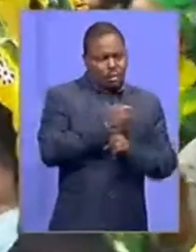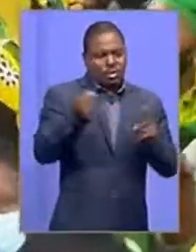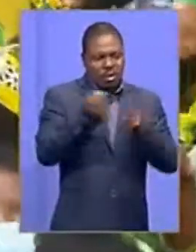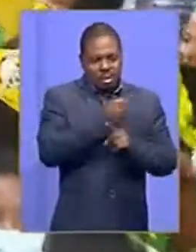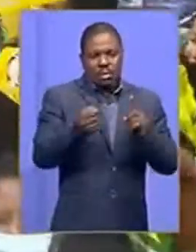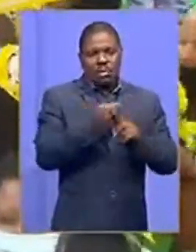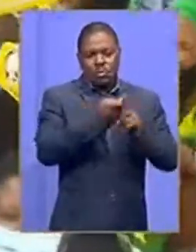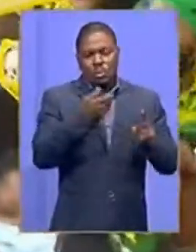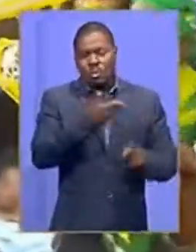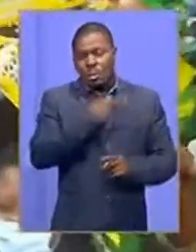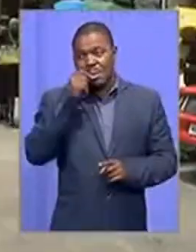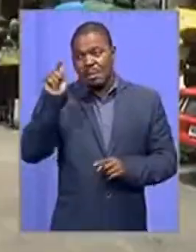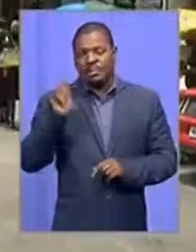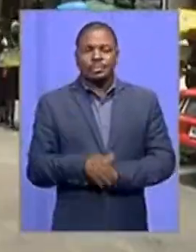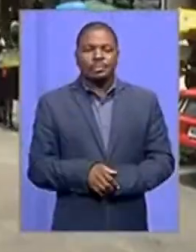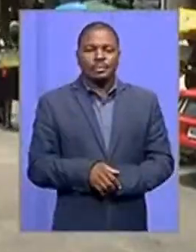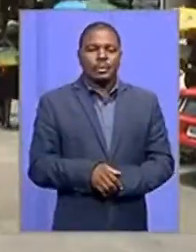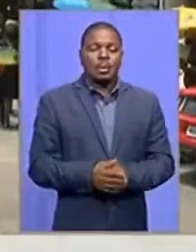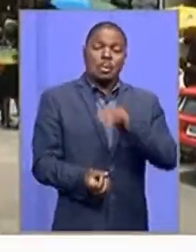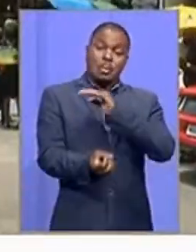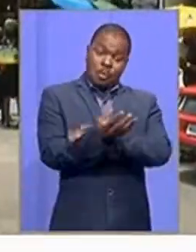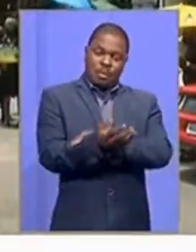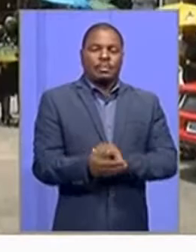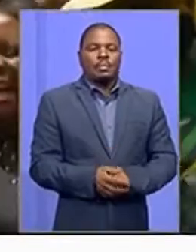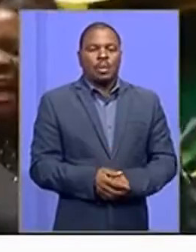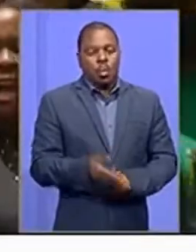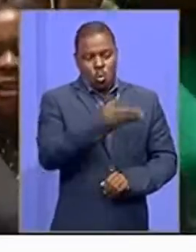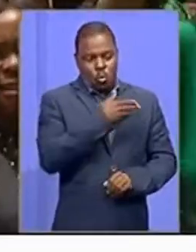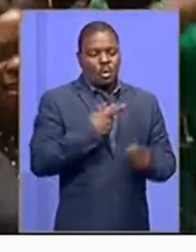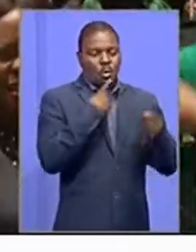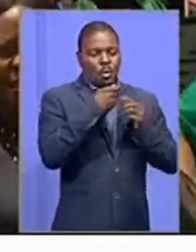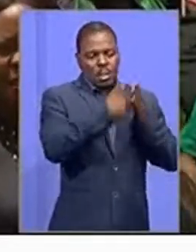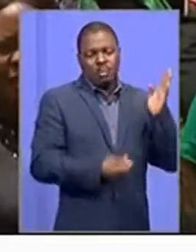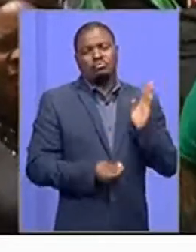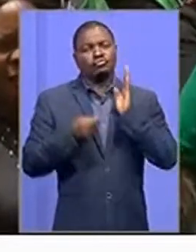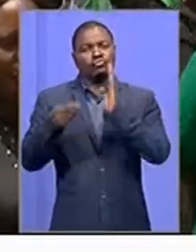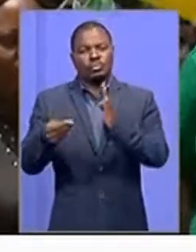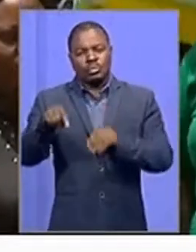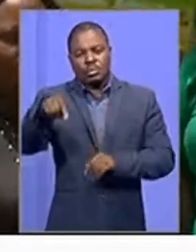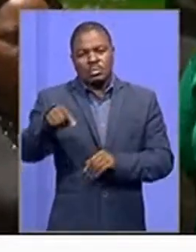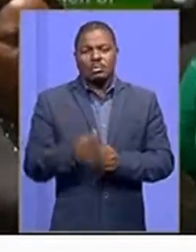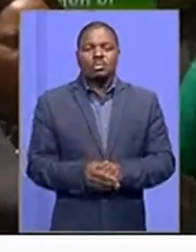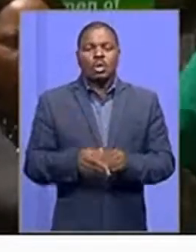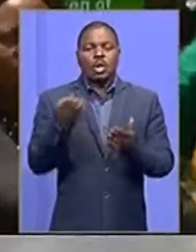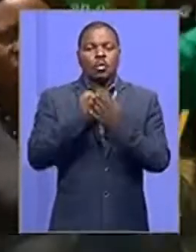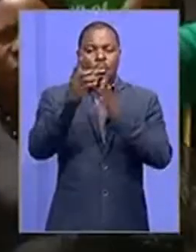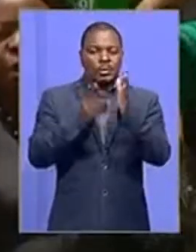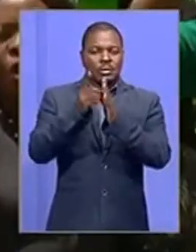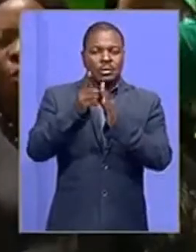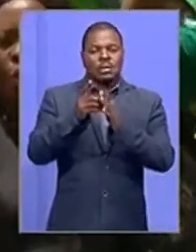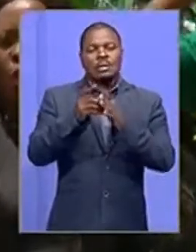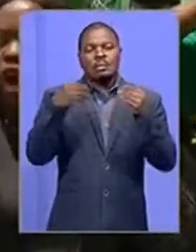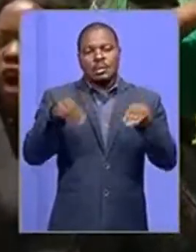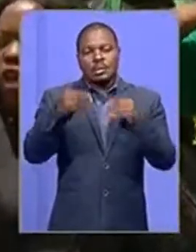tlhekefetso ya bong. Mpumalanga teng basadi ba fane ka lengolo la bona la ditseko lekaleng la province la kgolo ya moruo, kgwebisano